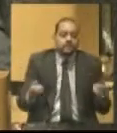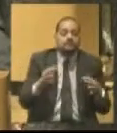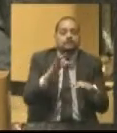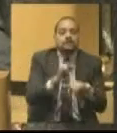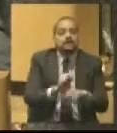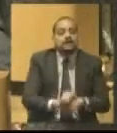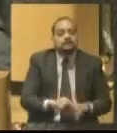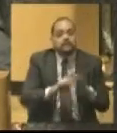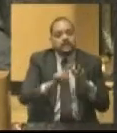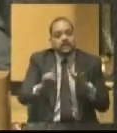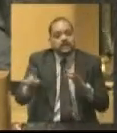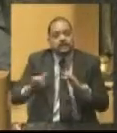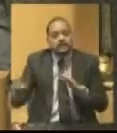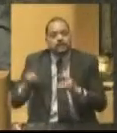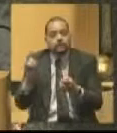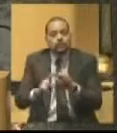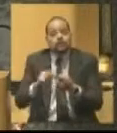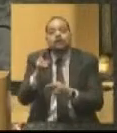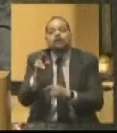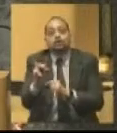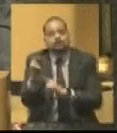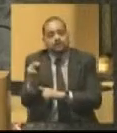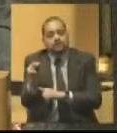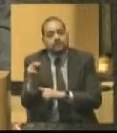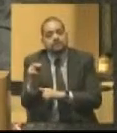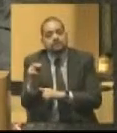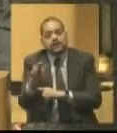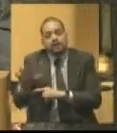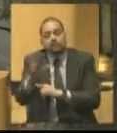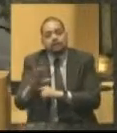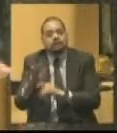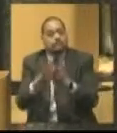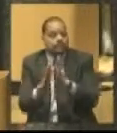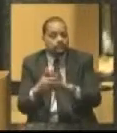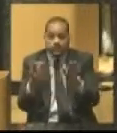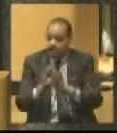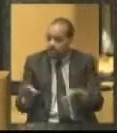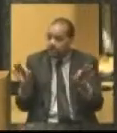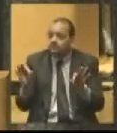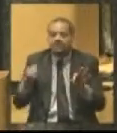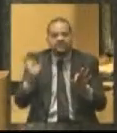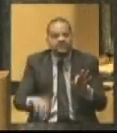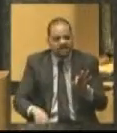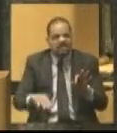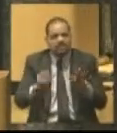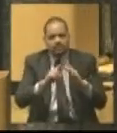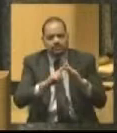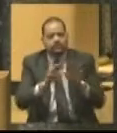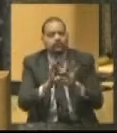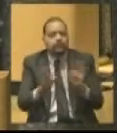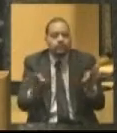escaped into Union lines where they were, quote, thus liberated. Emancipation accelerated over the course